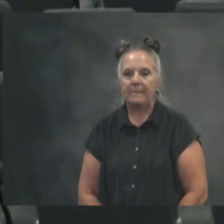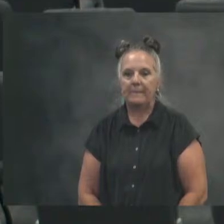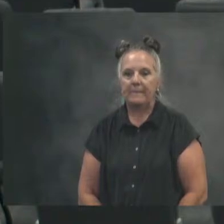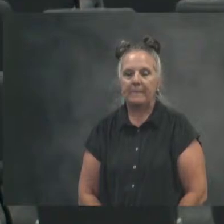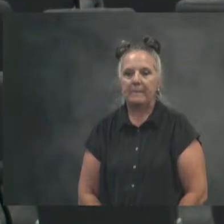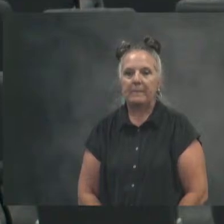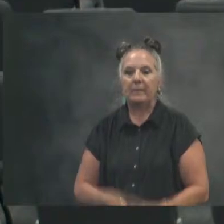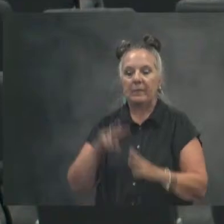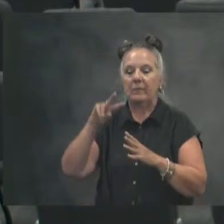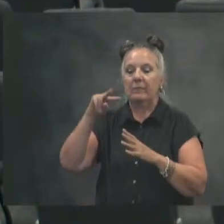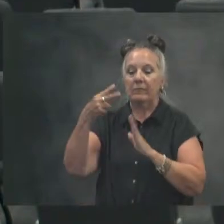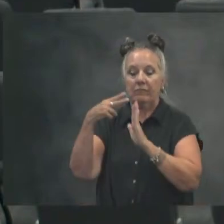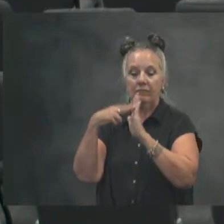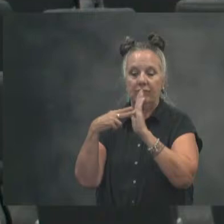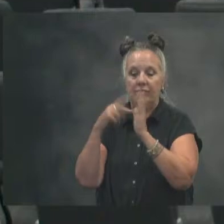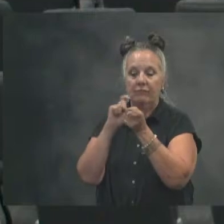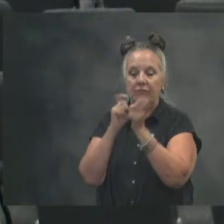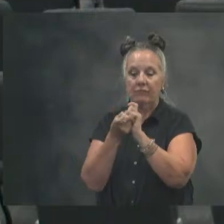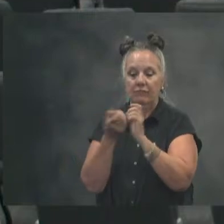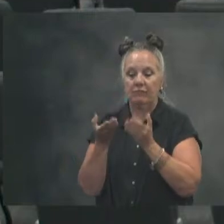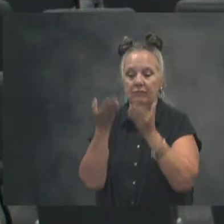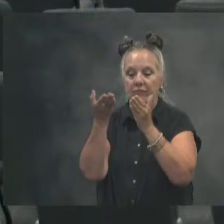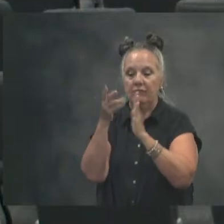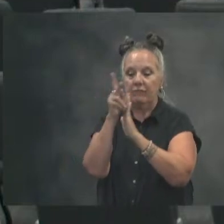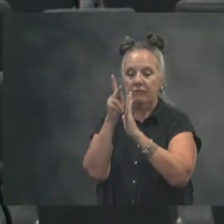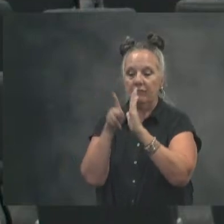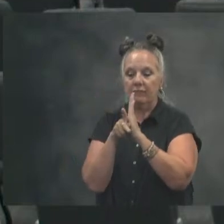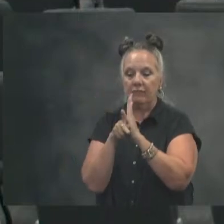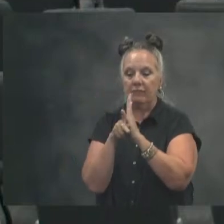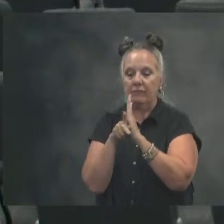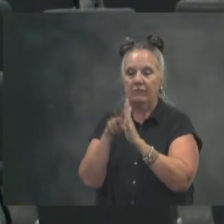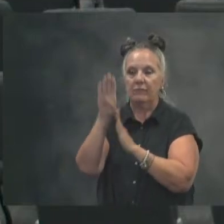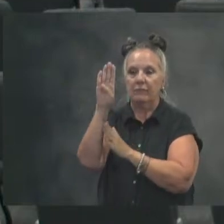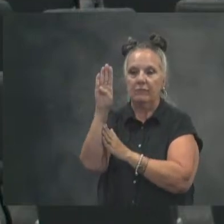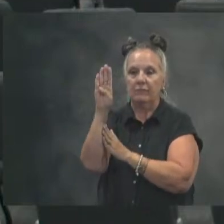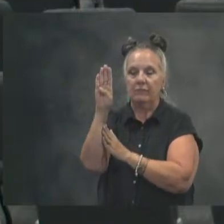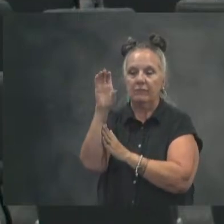Next is second reading of proposed changes to policy